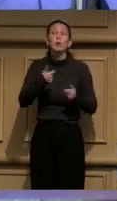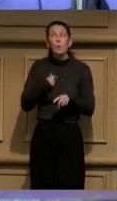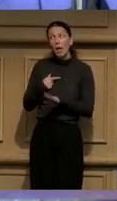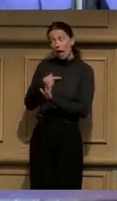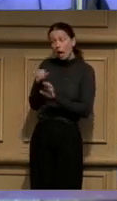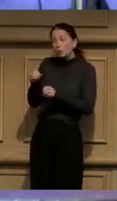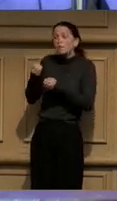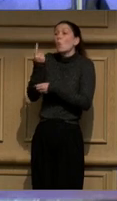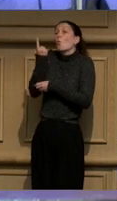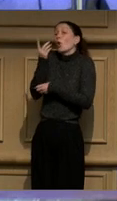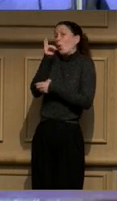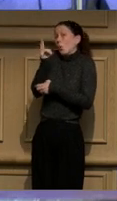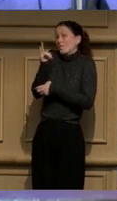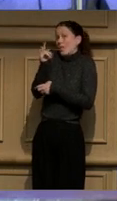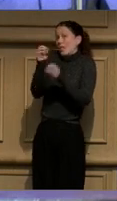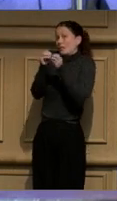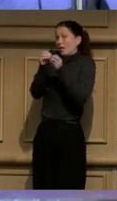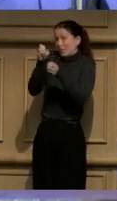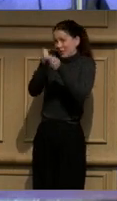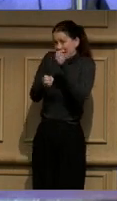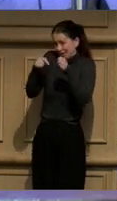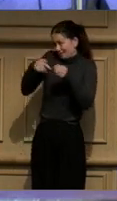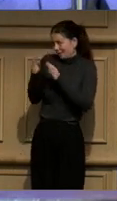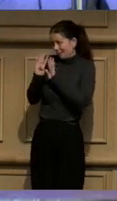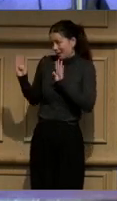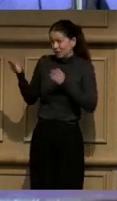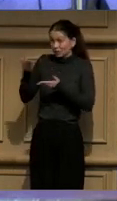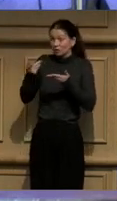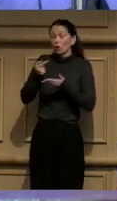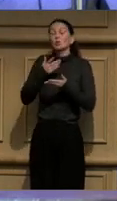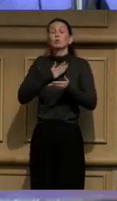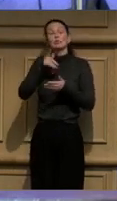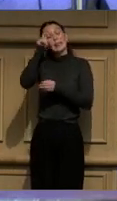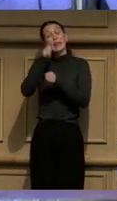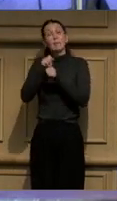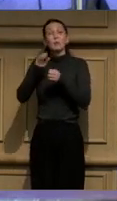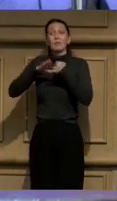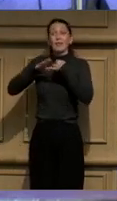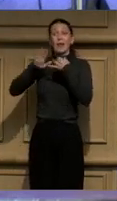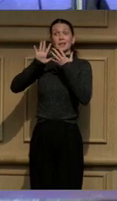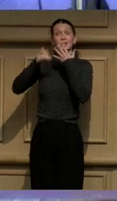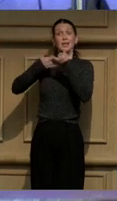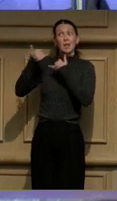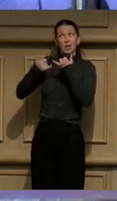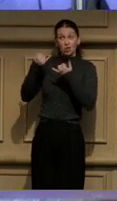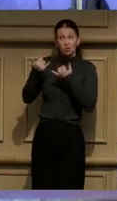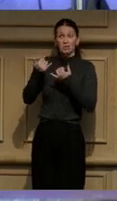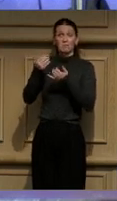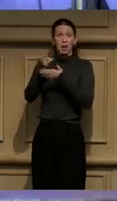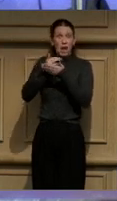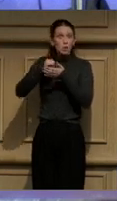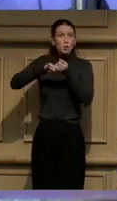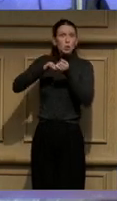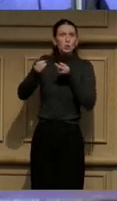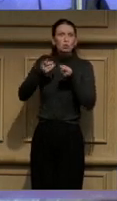one hopeful note to end on is actually in the last 10 years, thinking about artists who are actually doing really interesting work in this space, and I think about